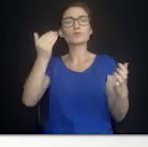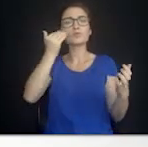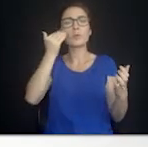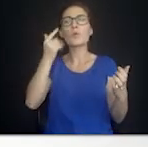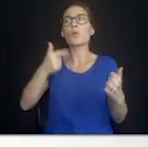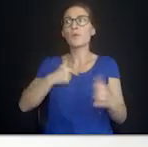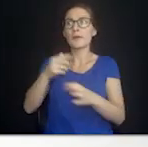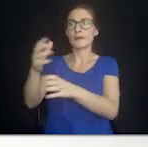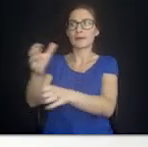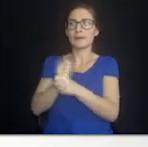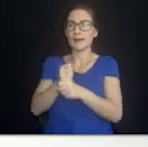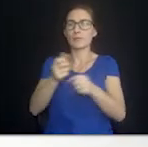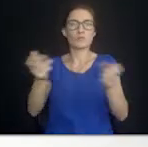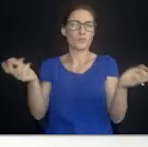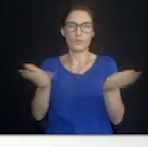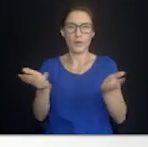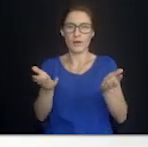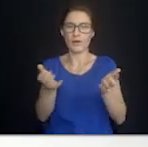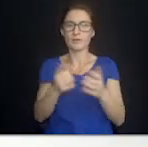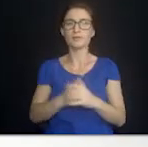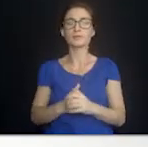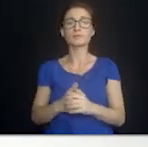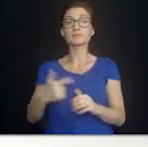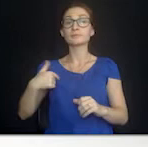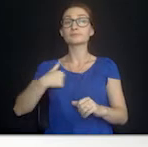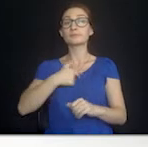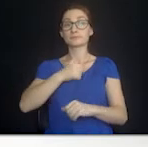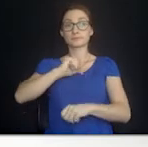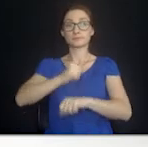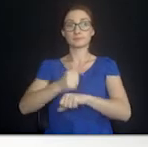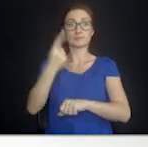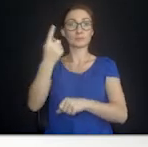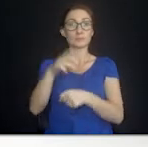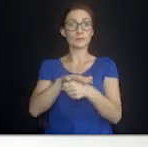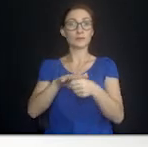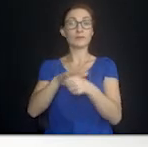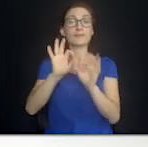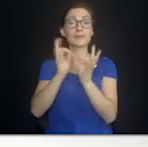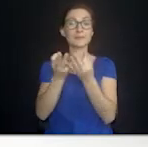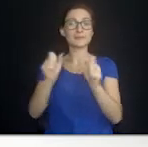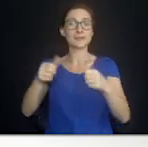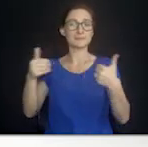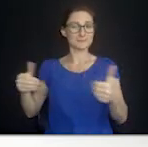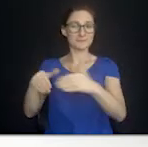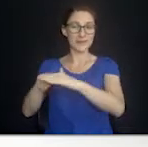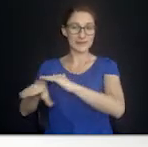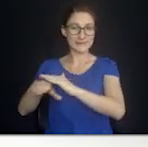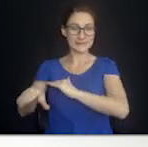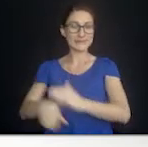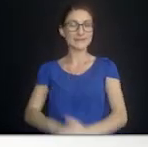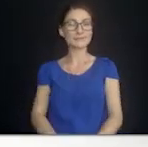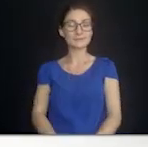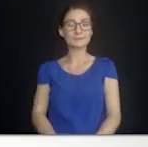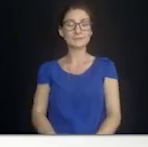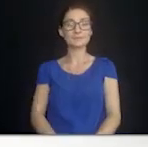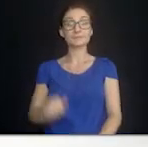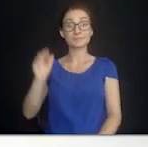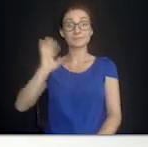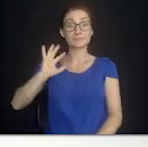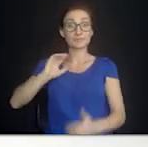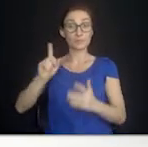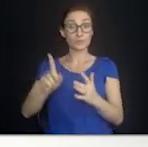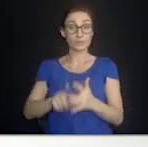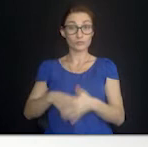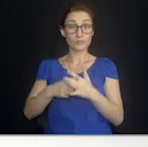get from the state of Florida? What programs are offered? So we've created this one area for families to access that information. When